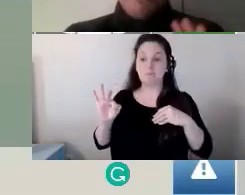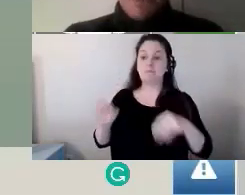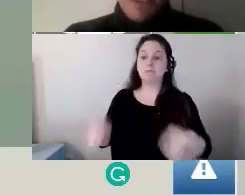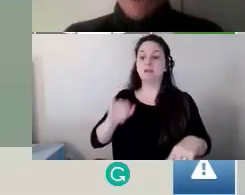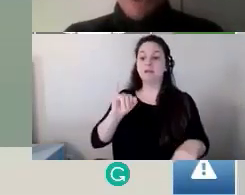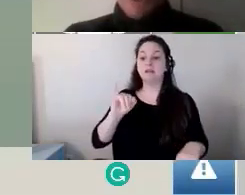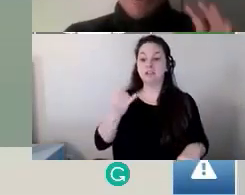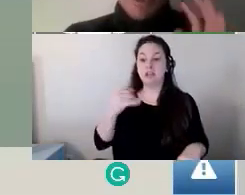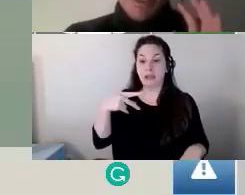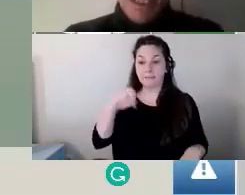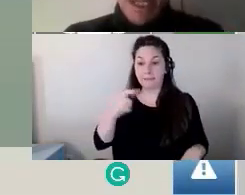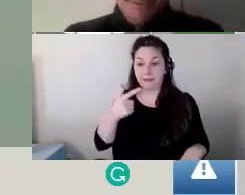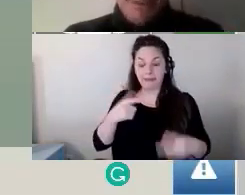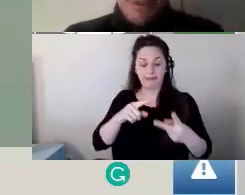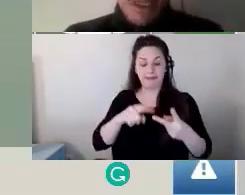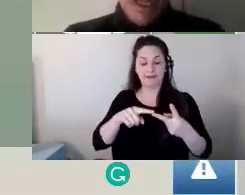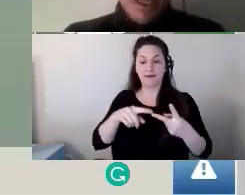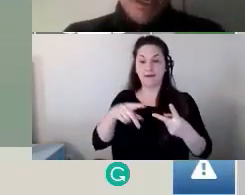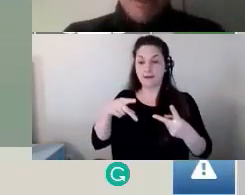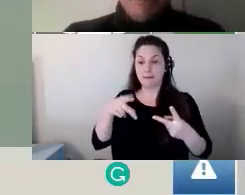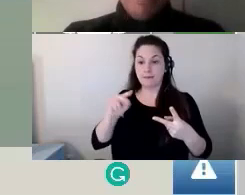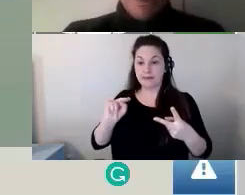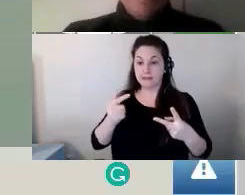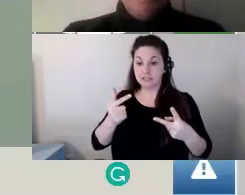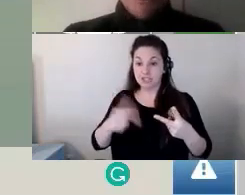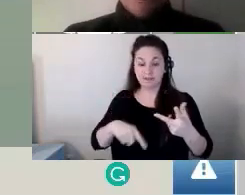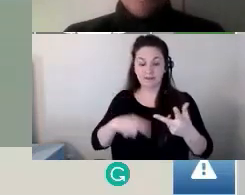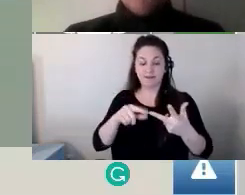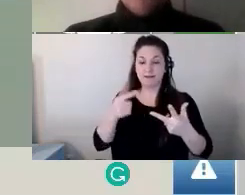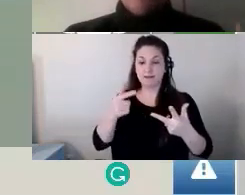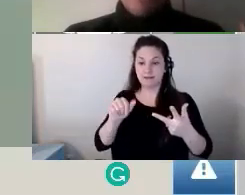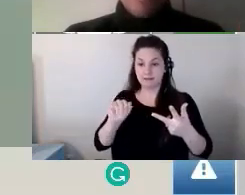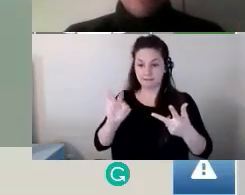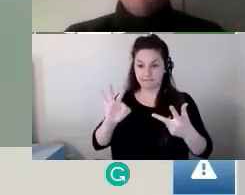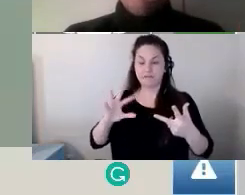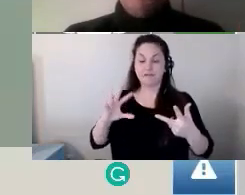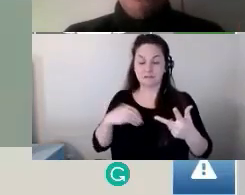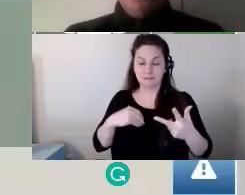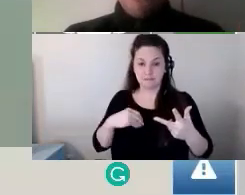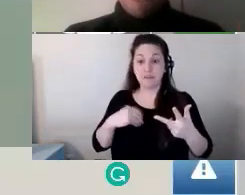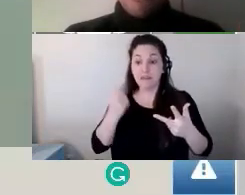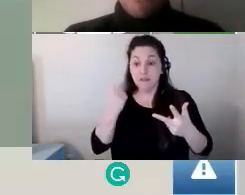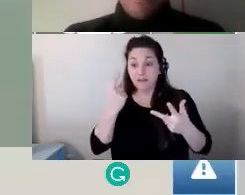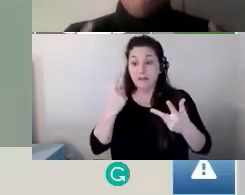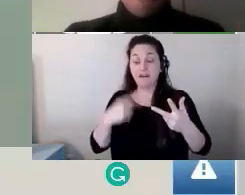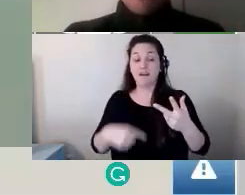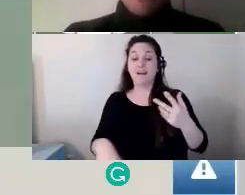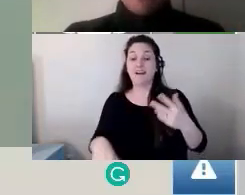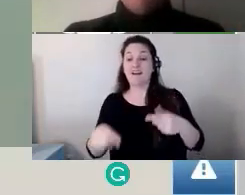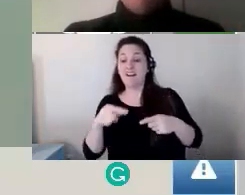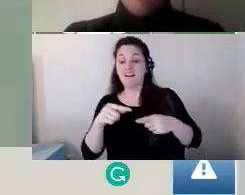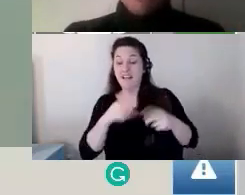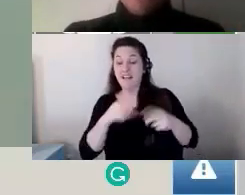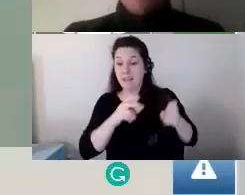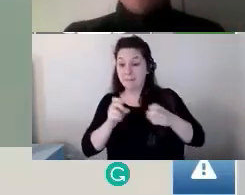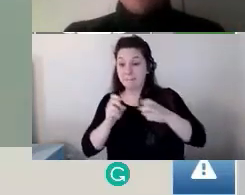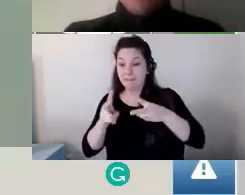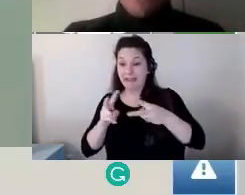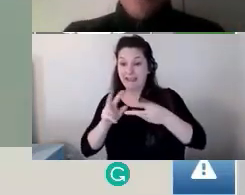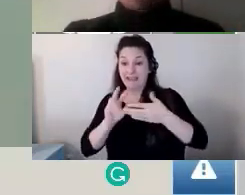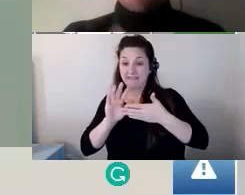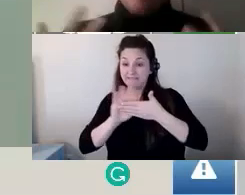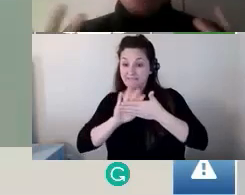JPEG, PNG, and GIF. We don't allow for embedding